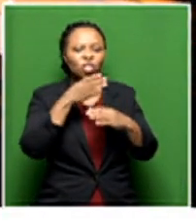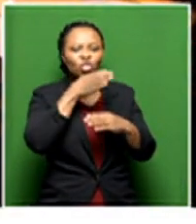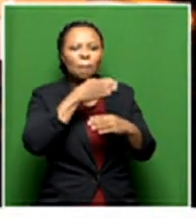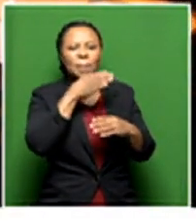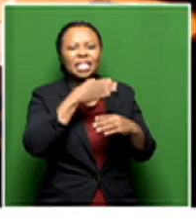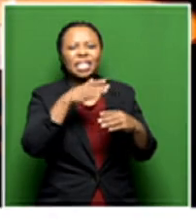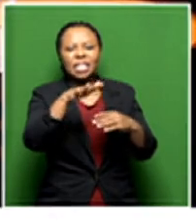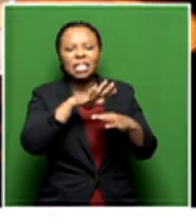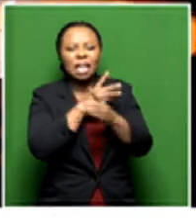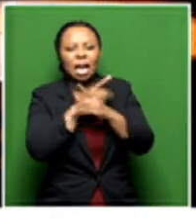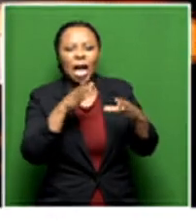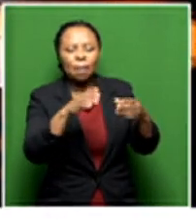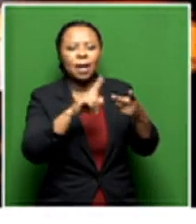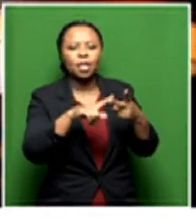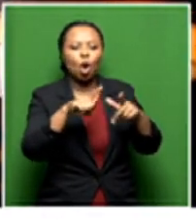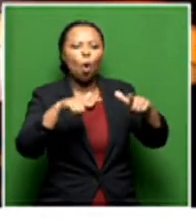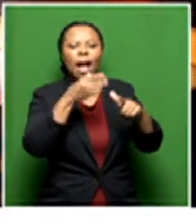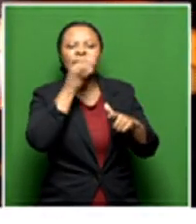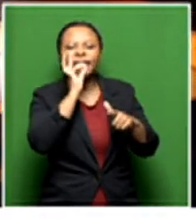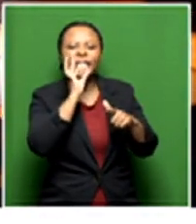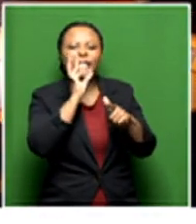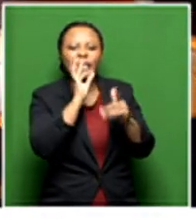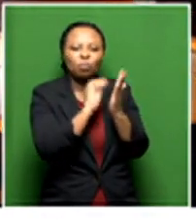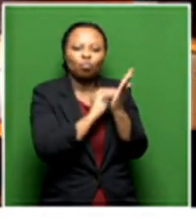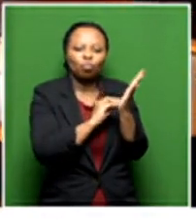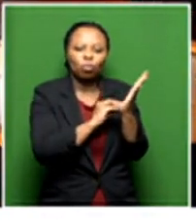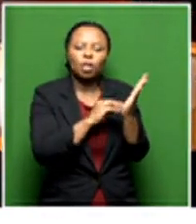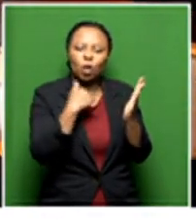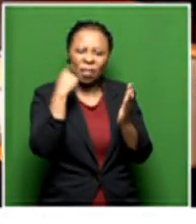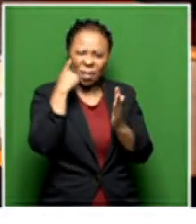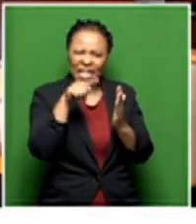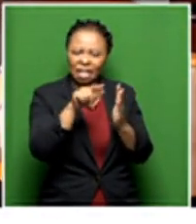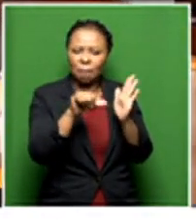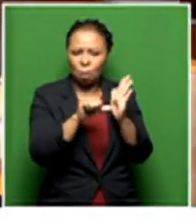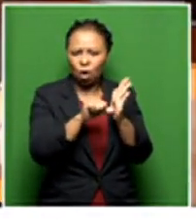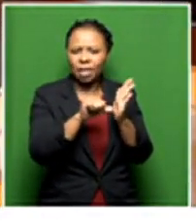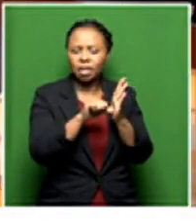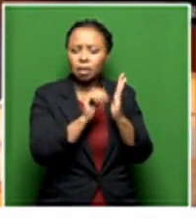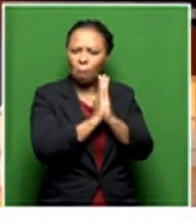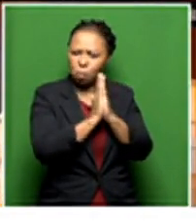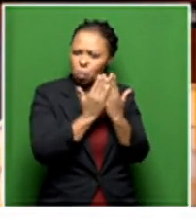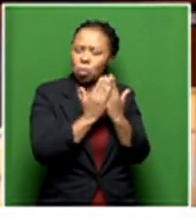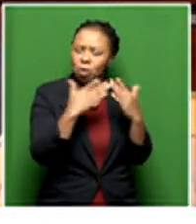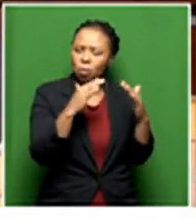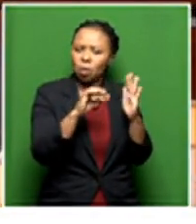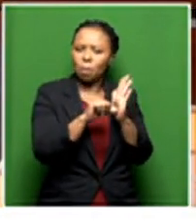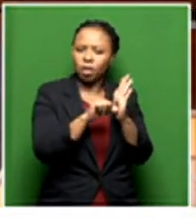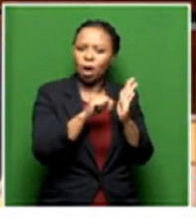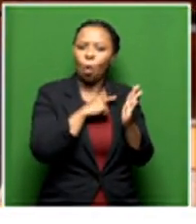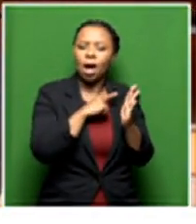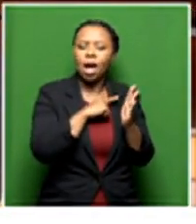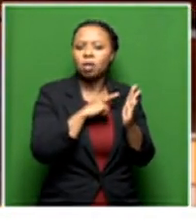traditional drinks and local tea recipes. I suppose this is a very important and interesting element to the book because so many of us